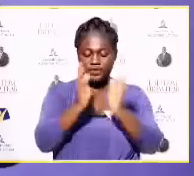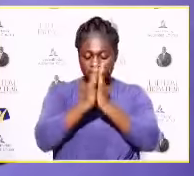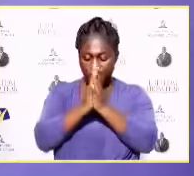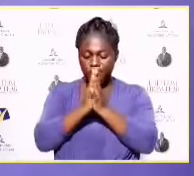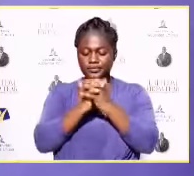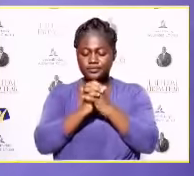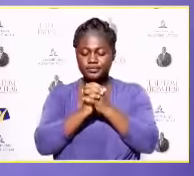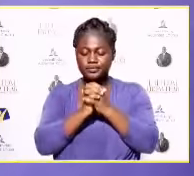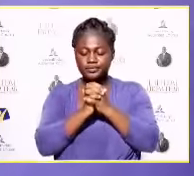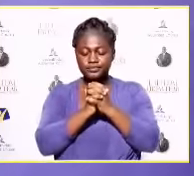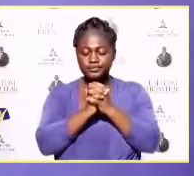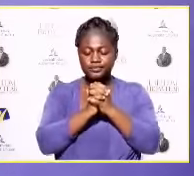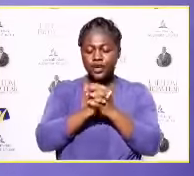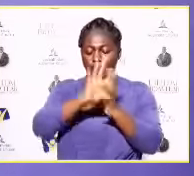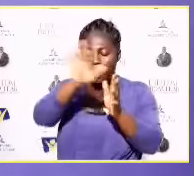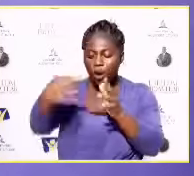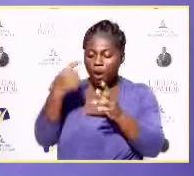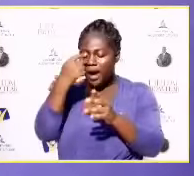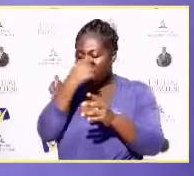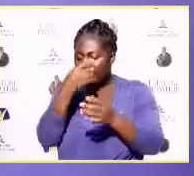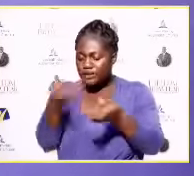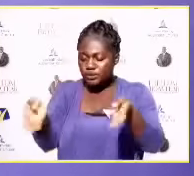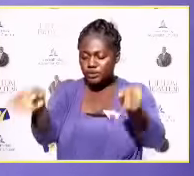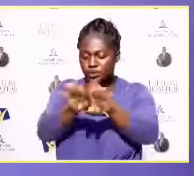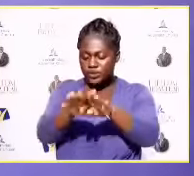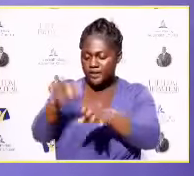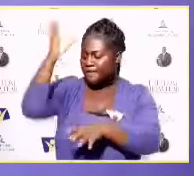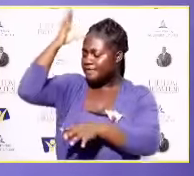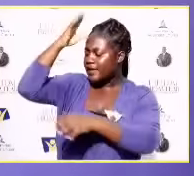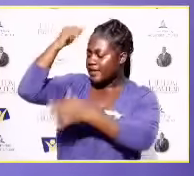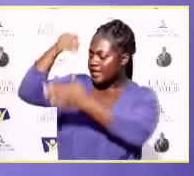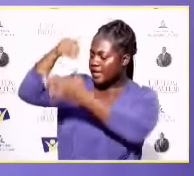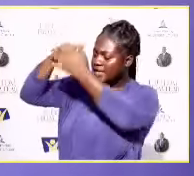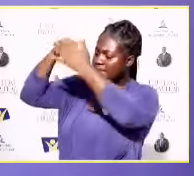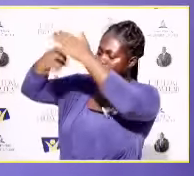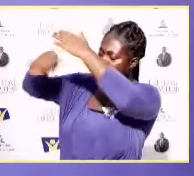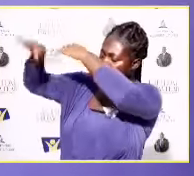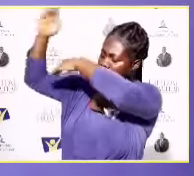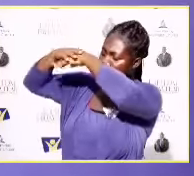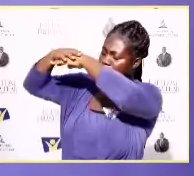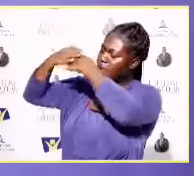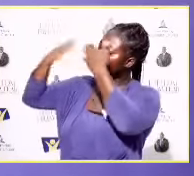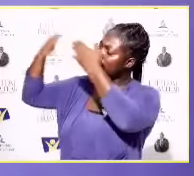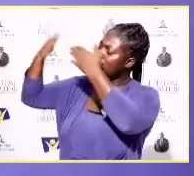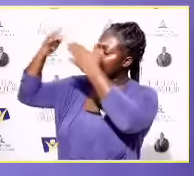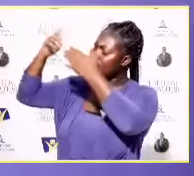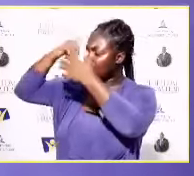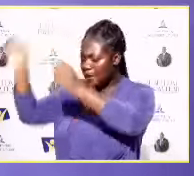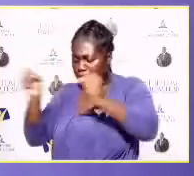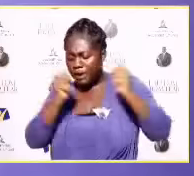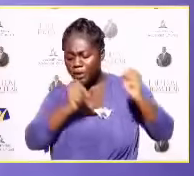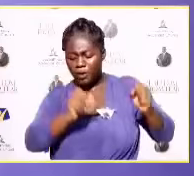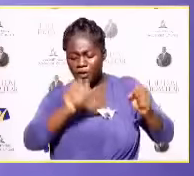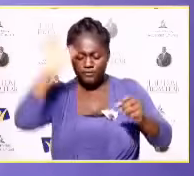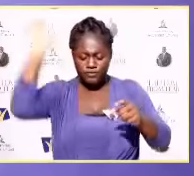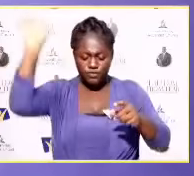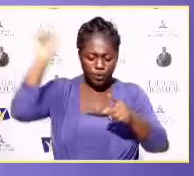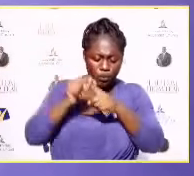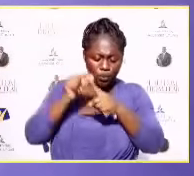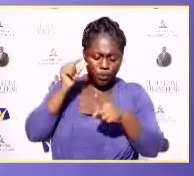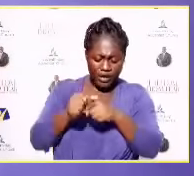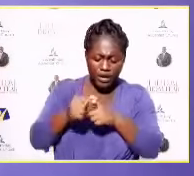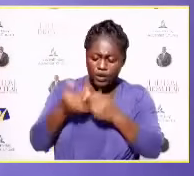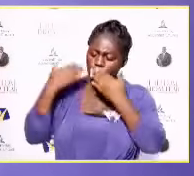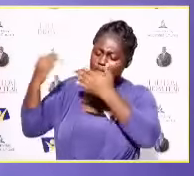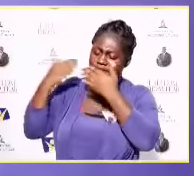Heads bowed, eyes closed. Father in heaven, we thank you for the power of the word. We